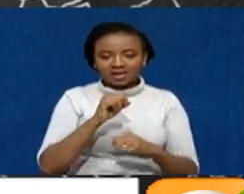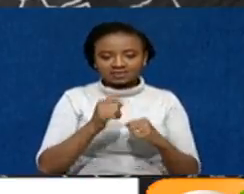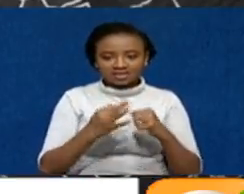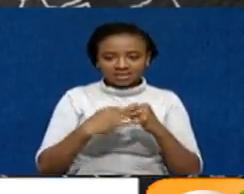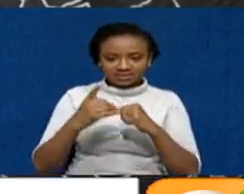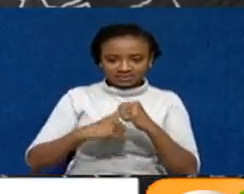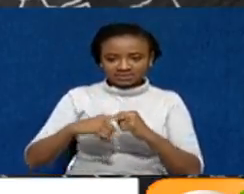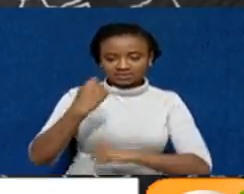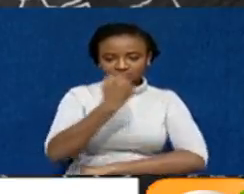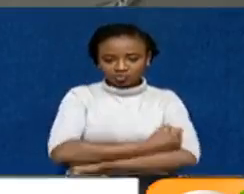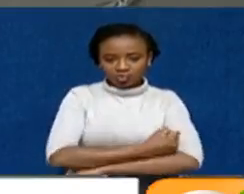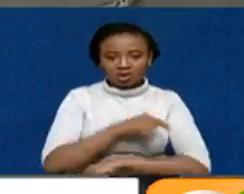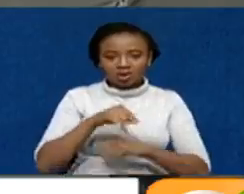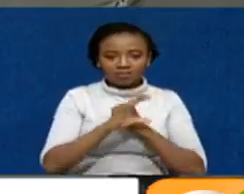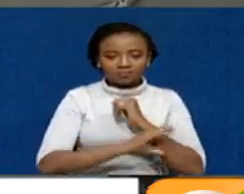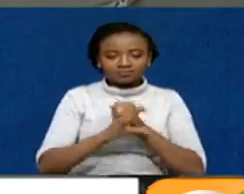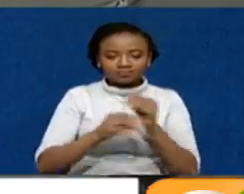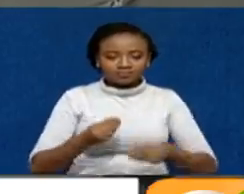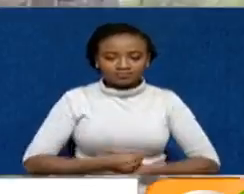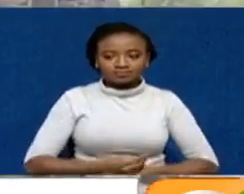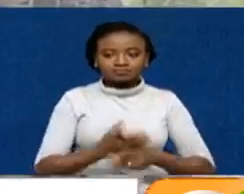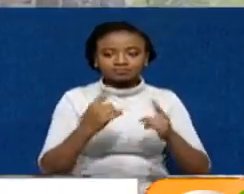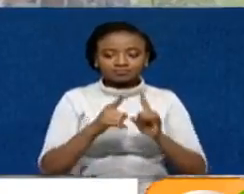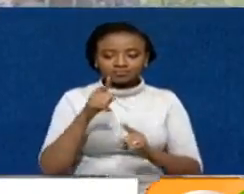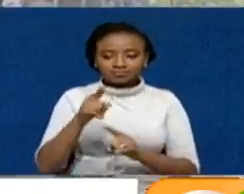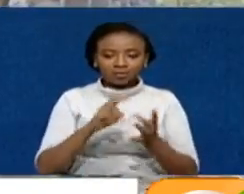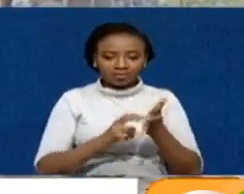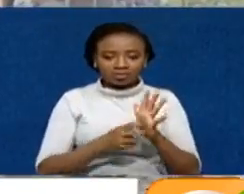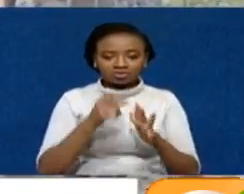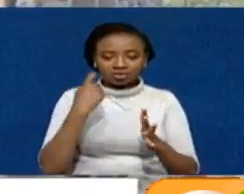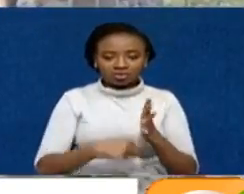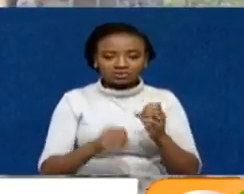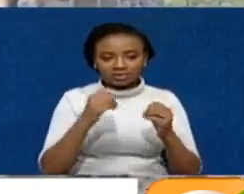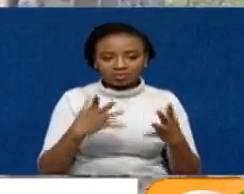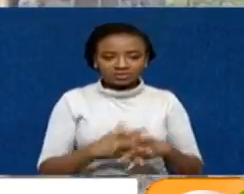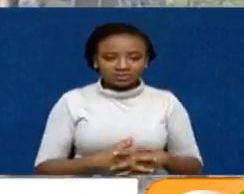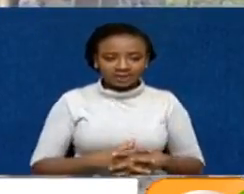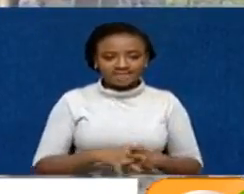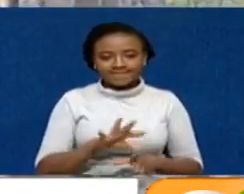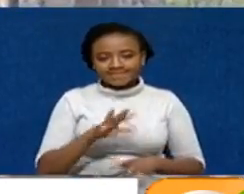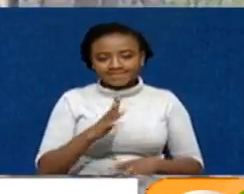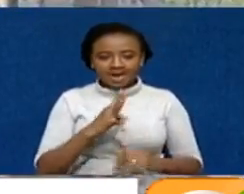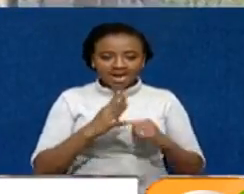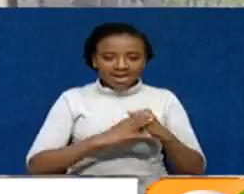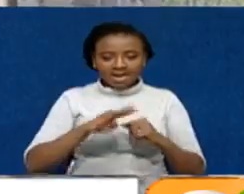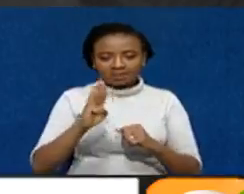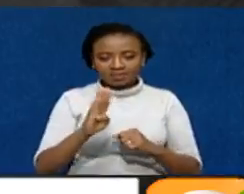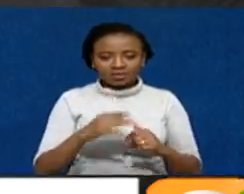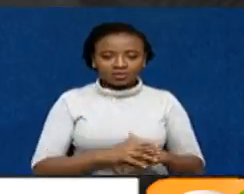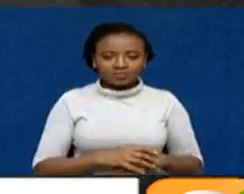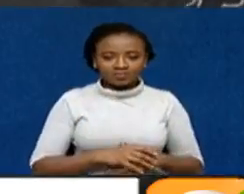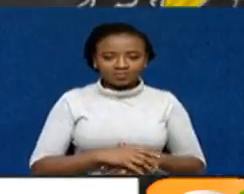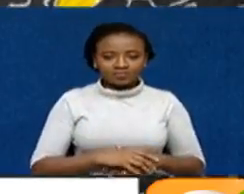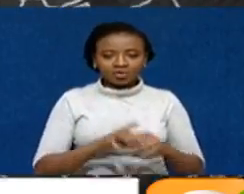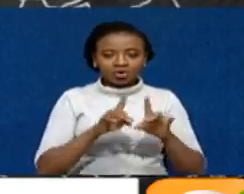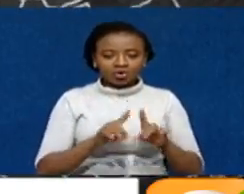7,686 schools countrywide. The project, it is estimated, will cost the taxpayers an estimated 9 billion shillings. At